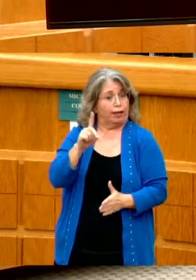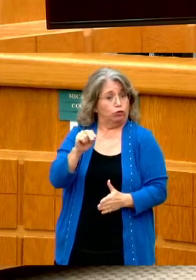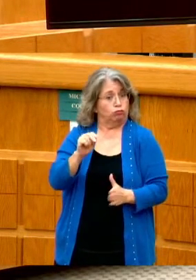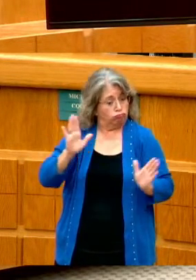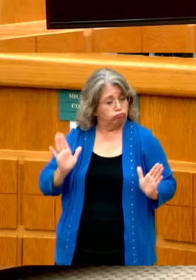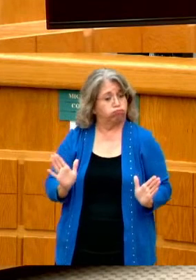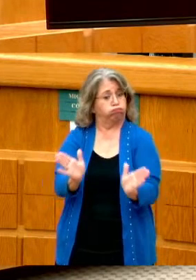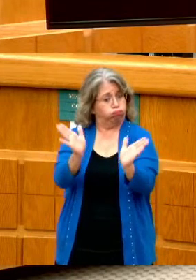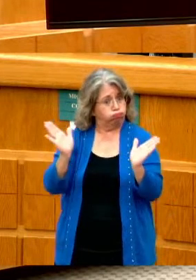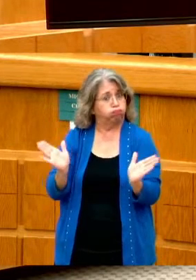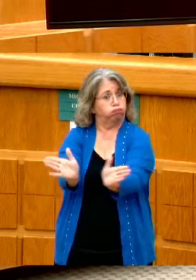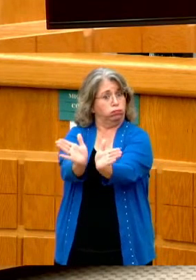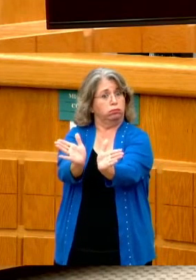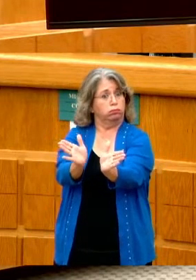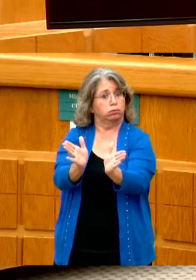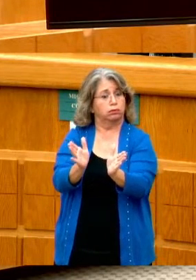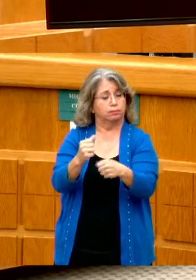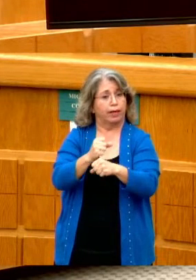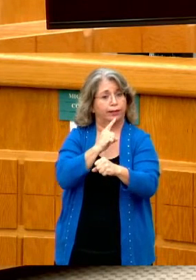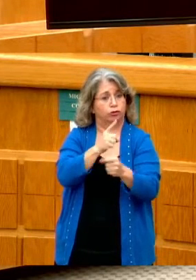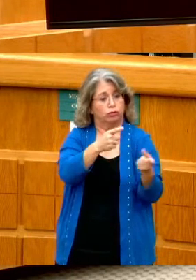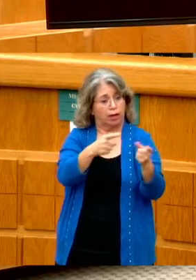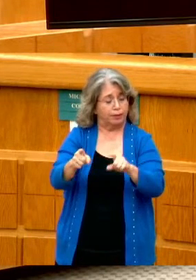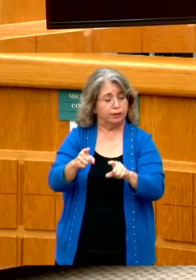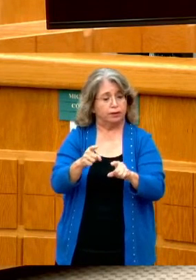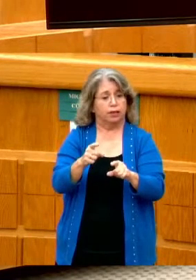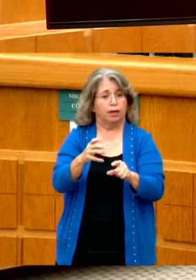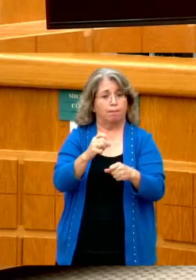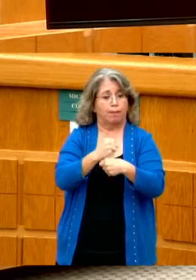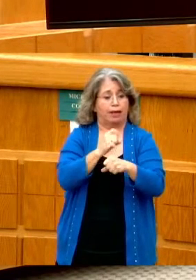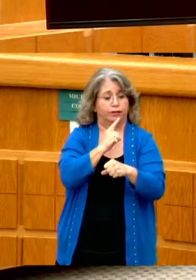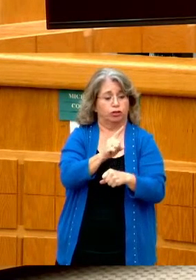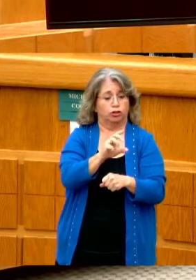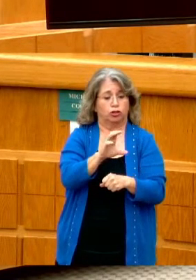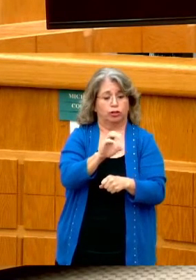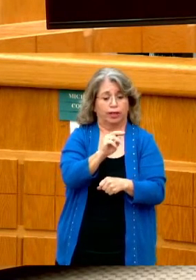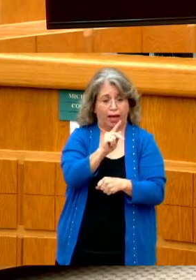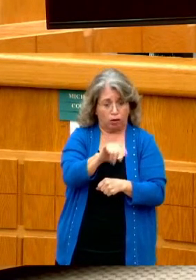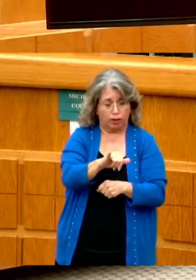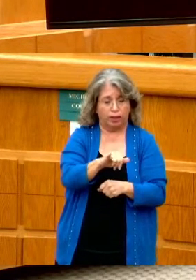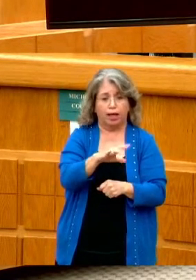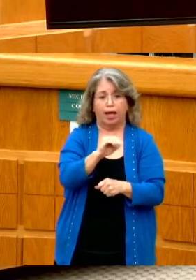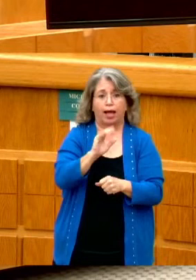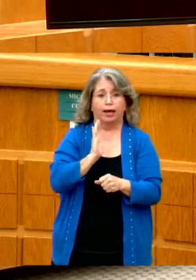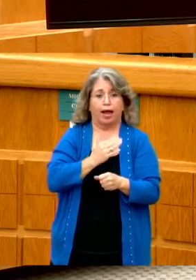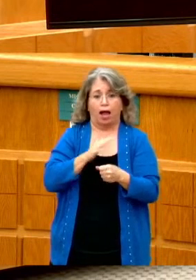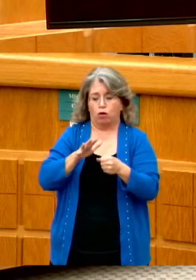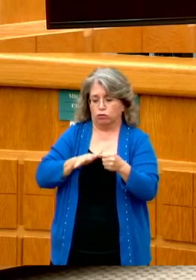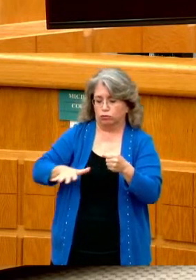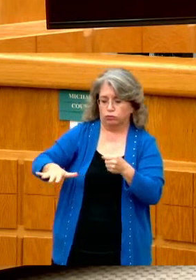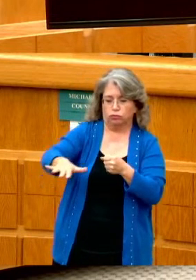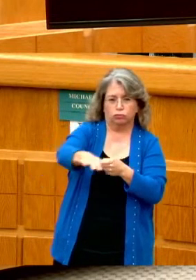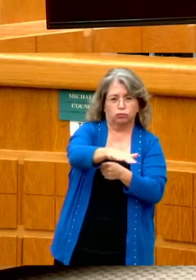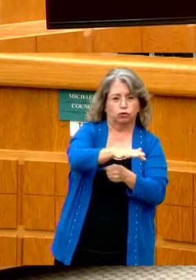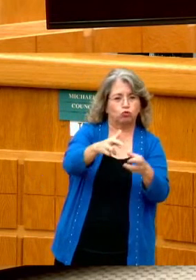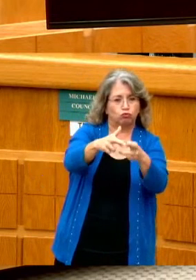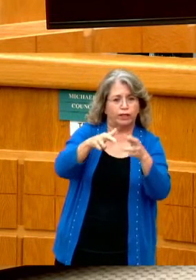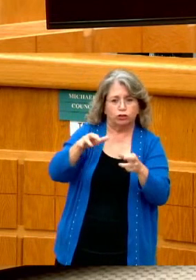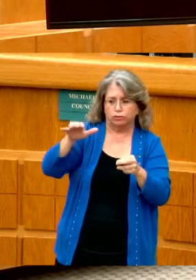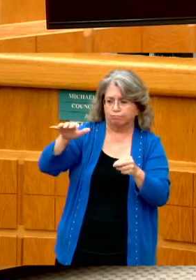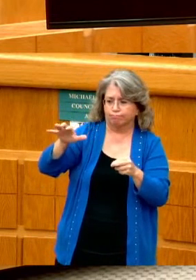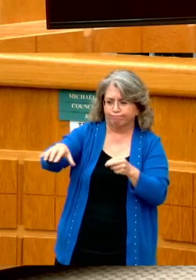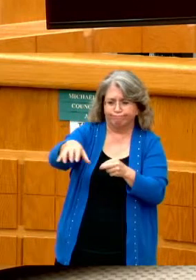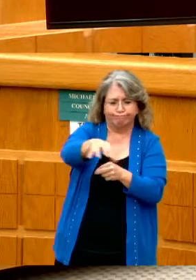to continue to do to ensure that Nueces County and our coastal bend neighbors, our regional neighbors,